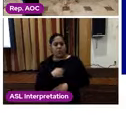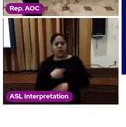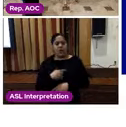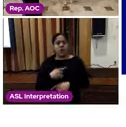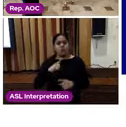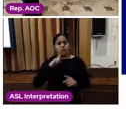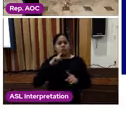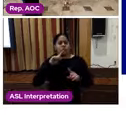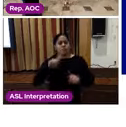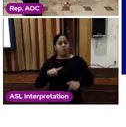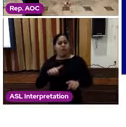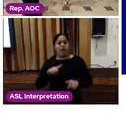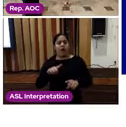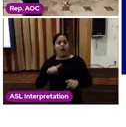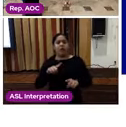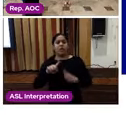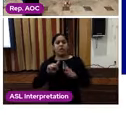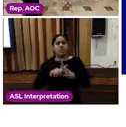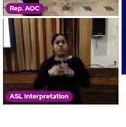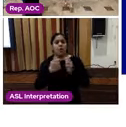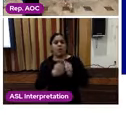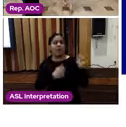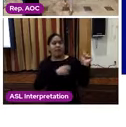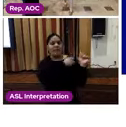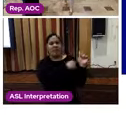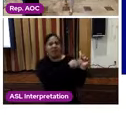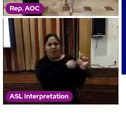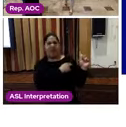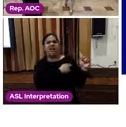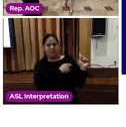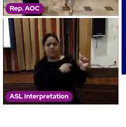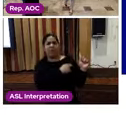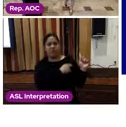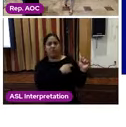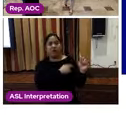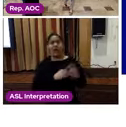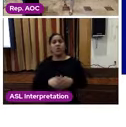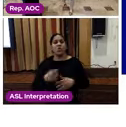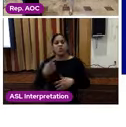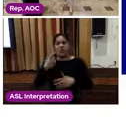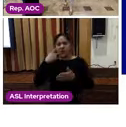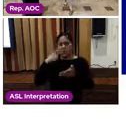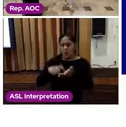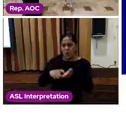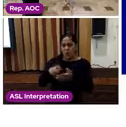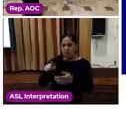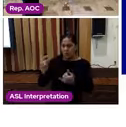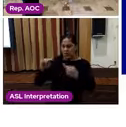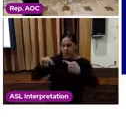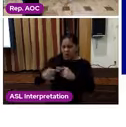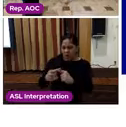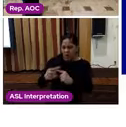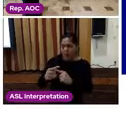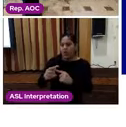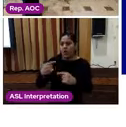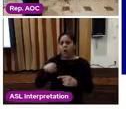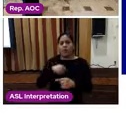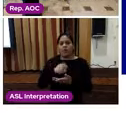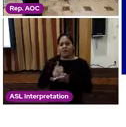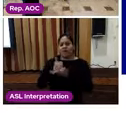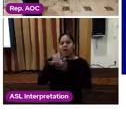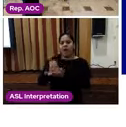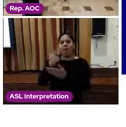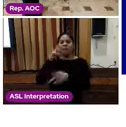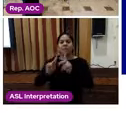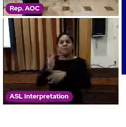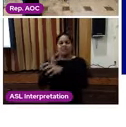the hospital and treat violence as a public health issue? And what we found